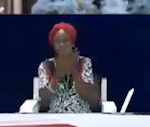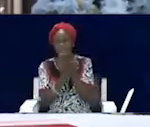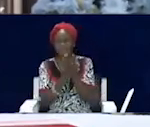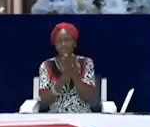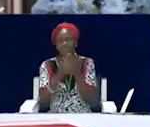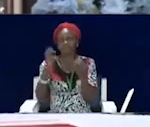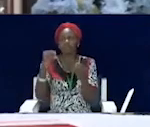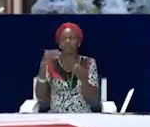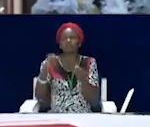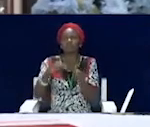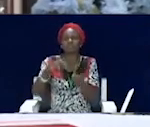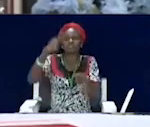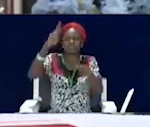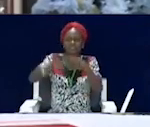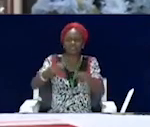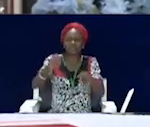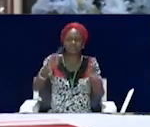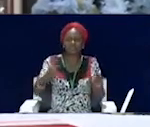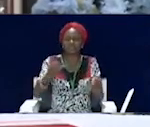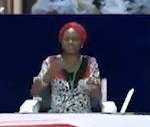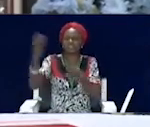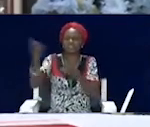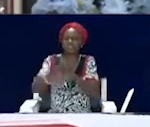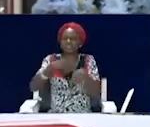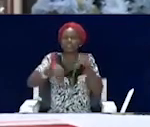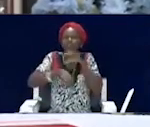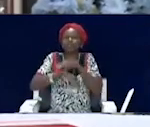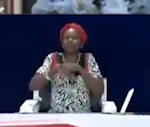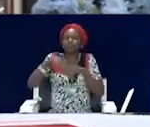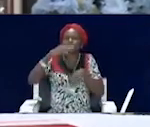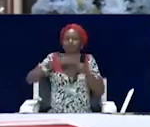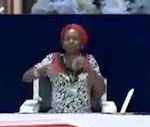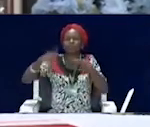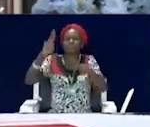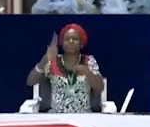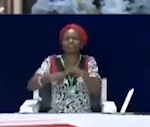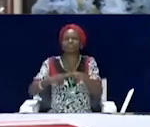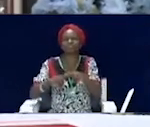So they sat him down. They got him a comfortable seat